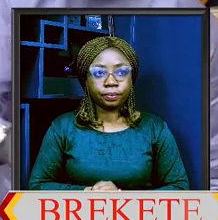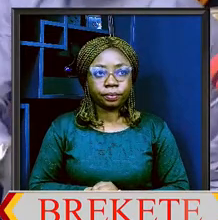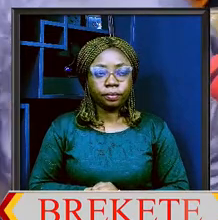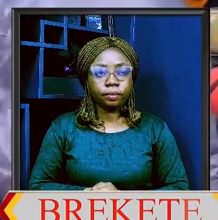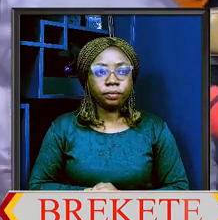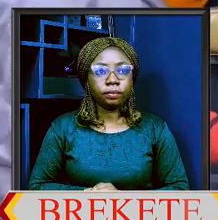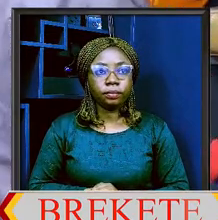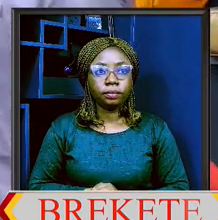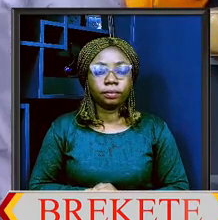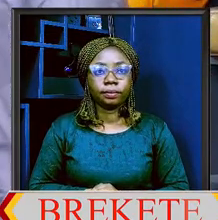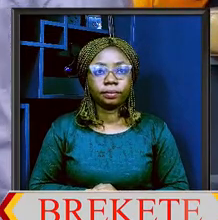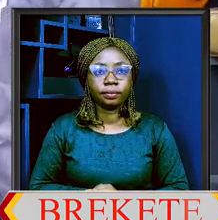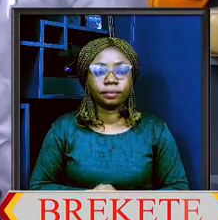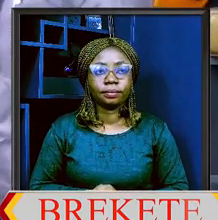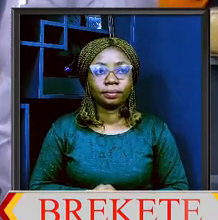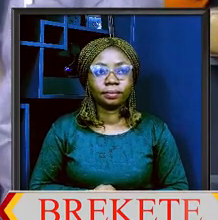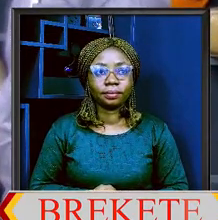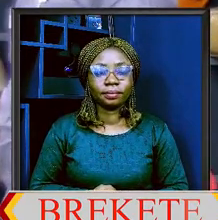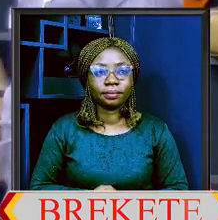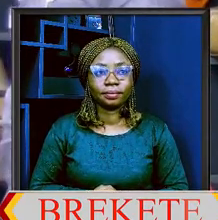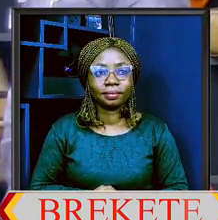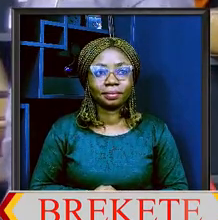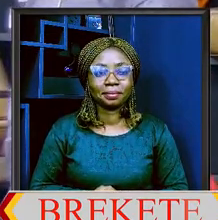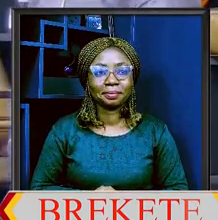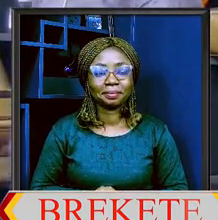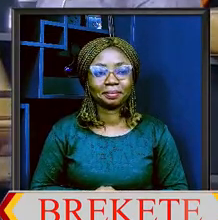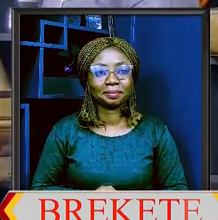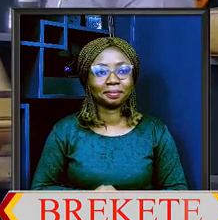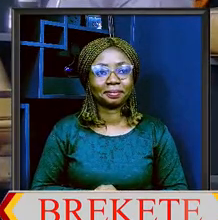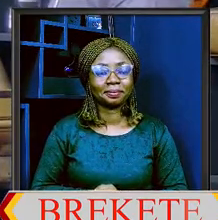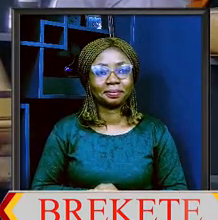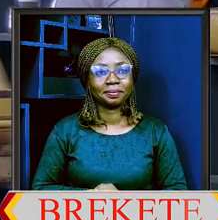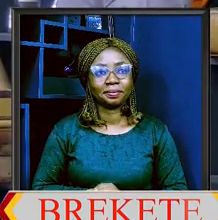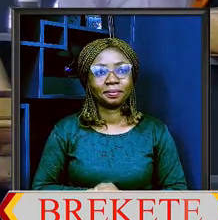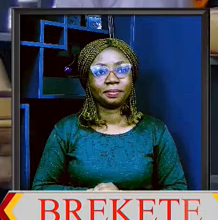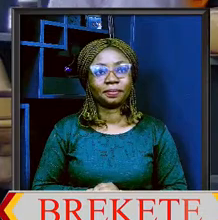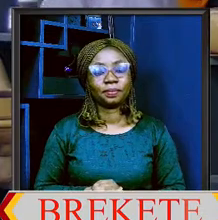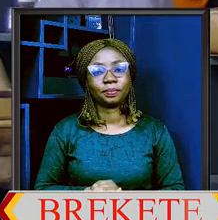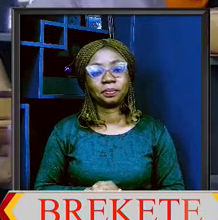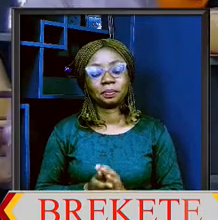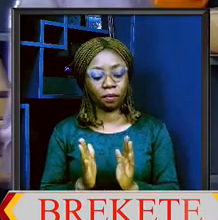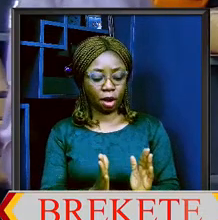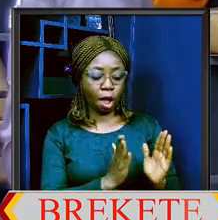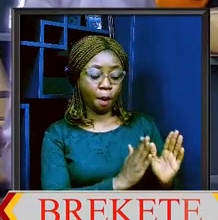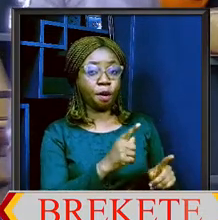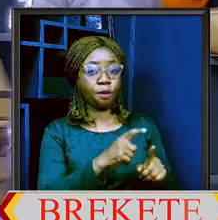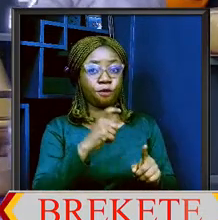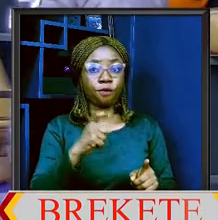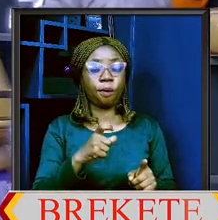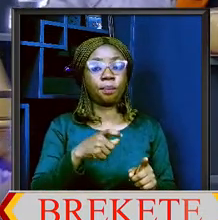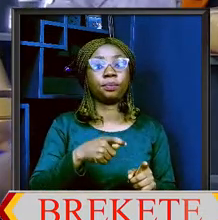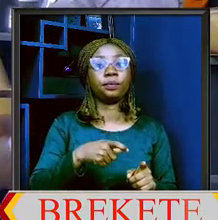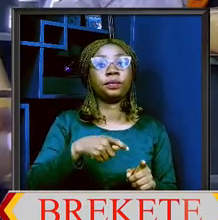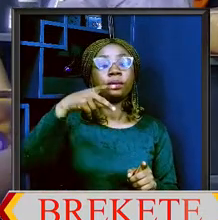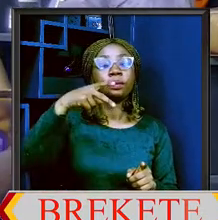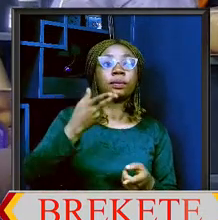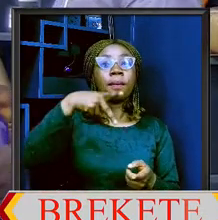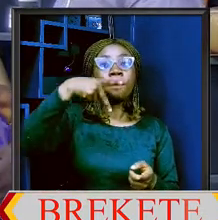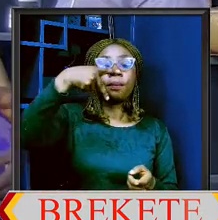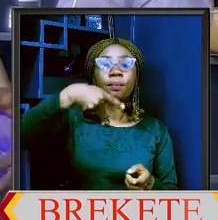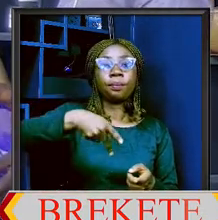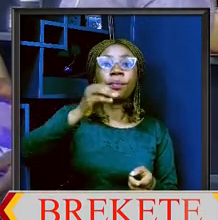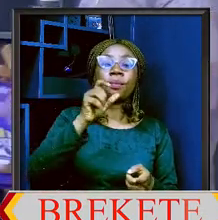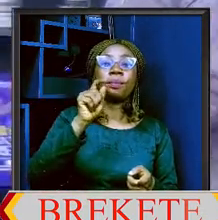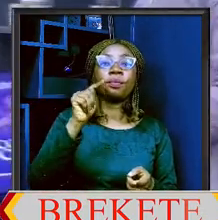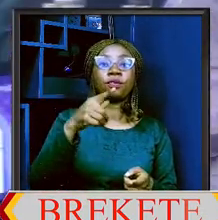sir this one they work is it working yes sir okay sir okay apart from the postgraduate program we also have